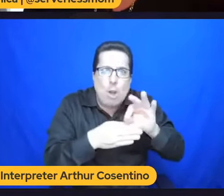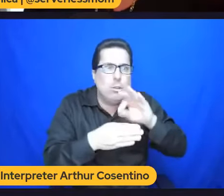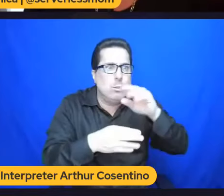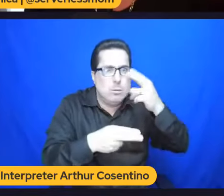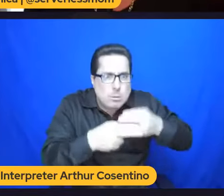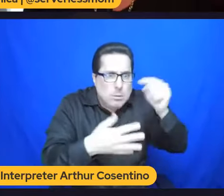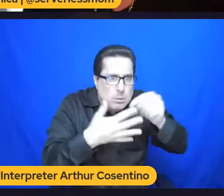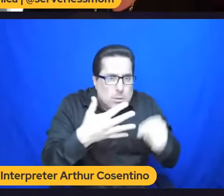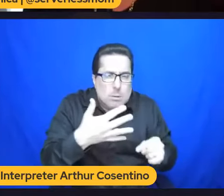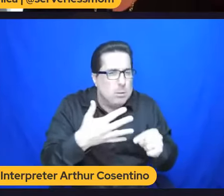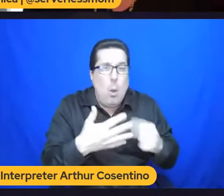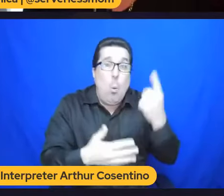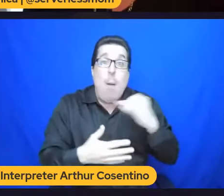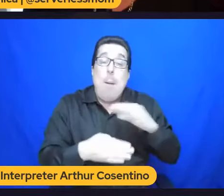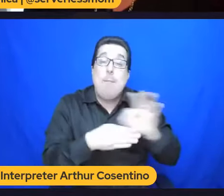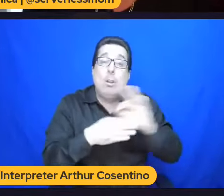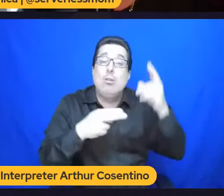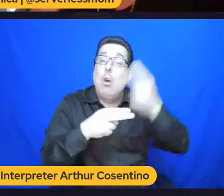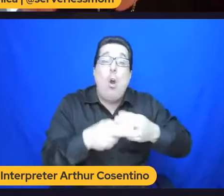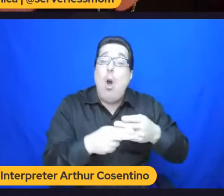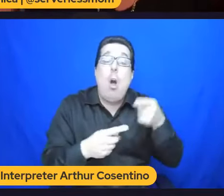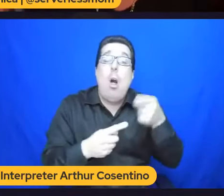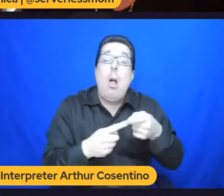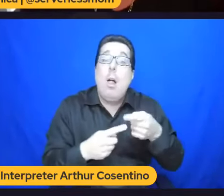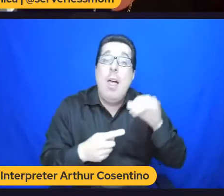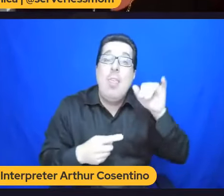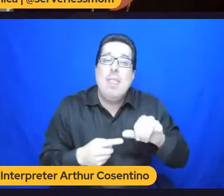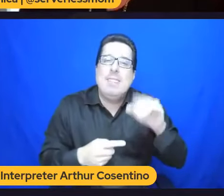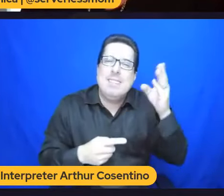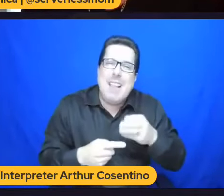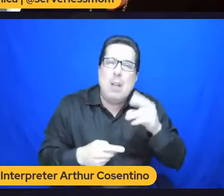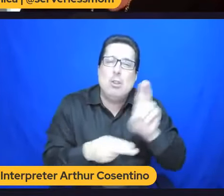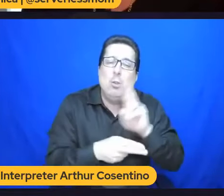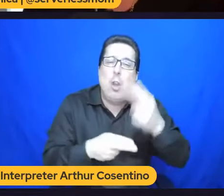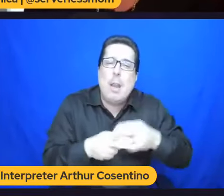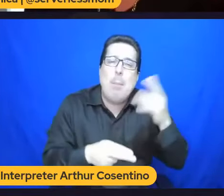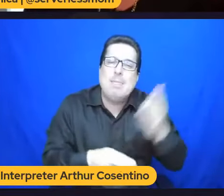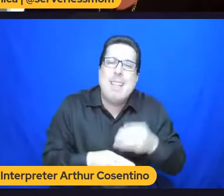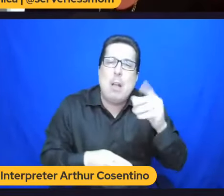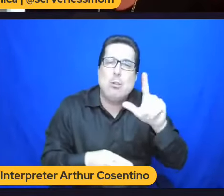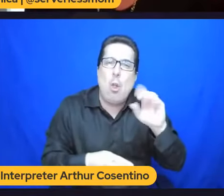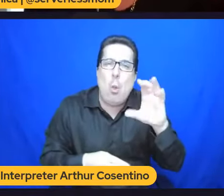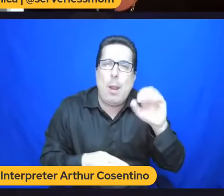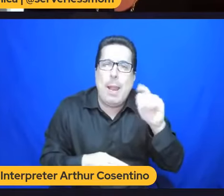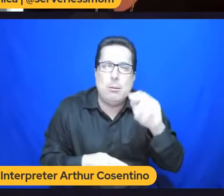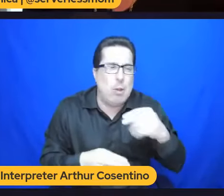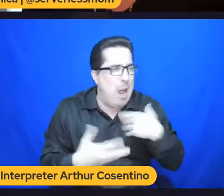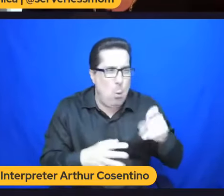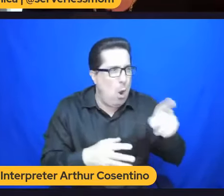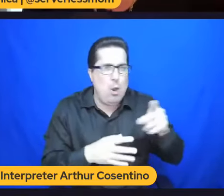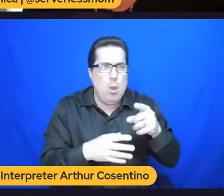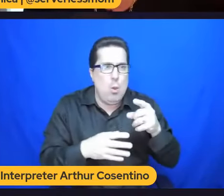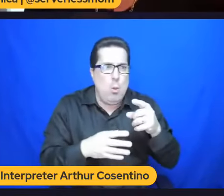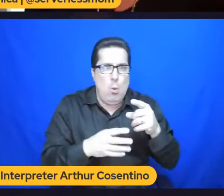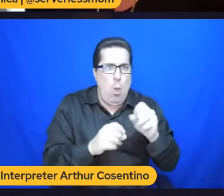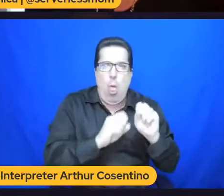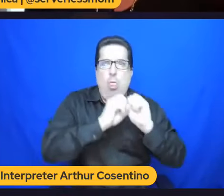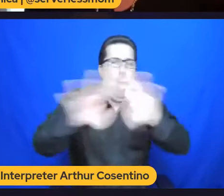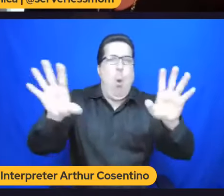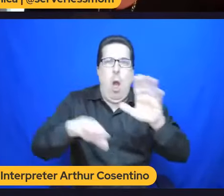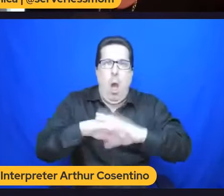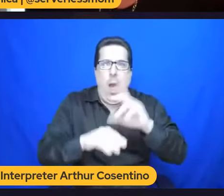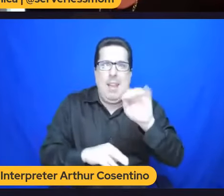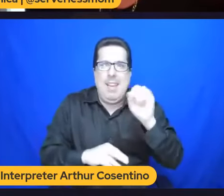What if one of my function calls is called, this /username/location, right? I don't want you just throwing that up on a dashboard by default,